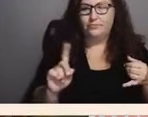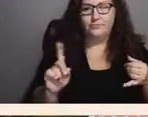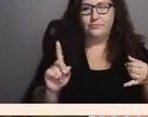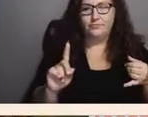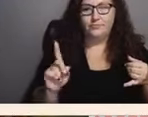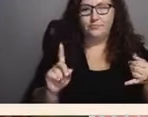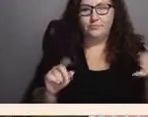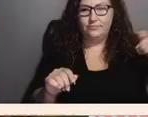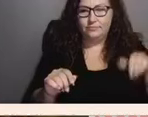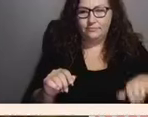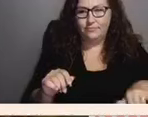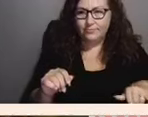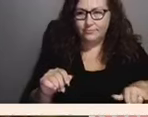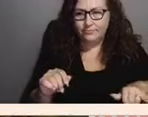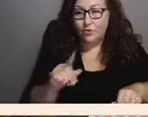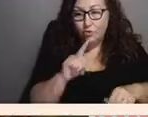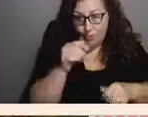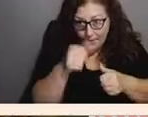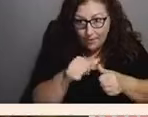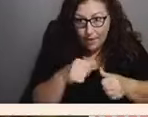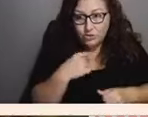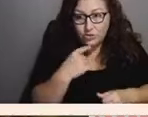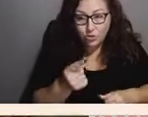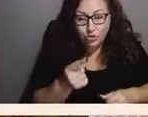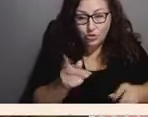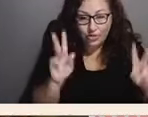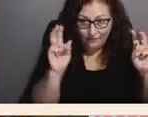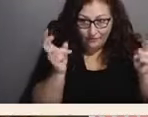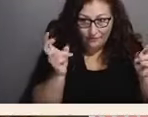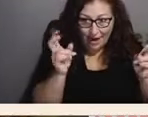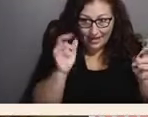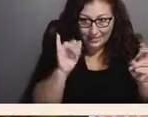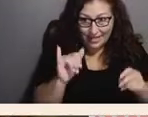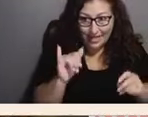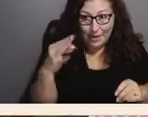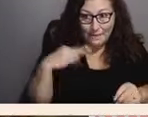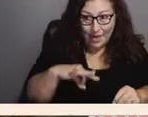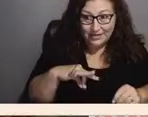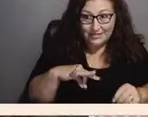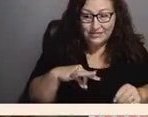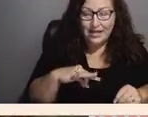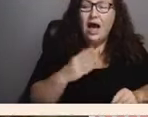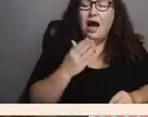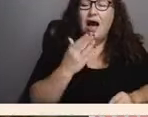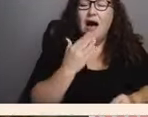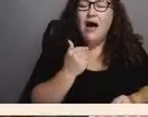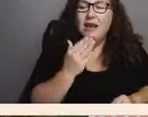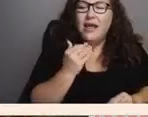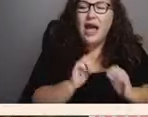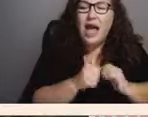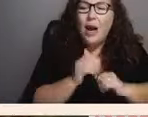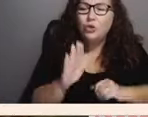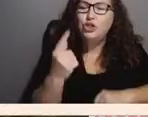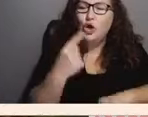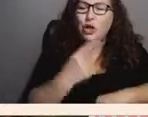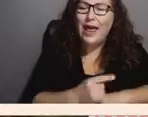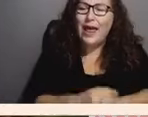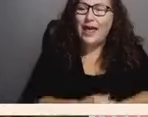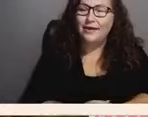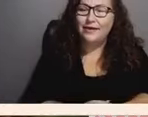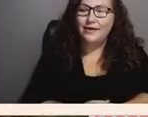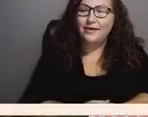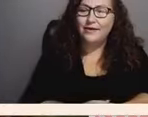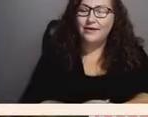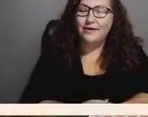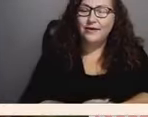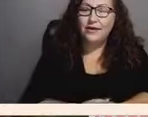Remember what I told you? The phrase, the pays. Honey, how was your day? After you